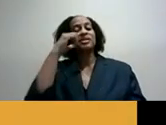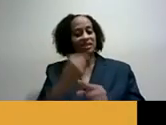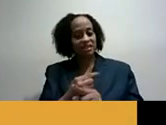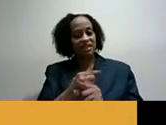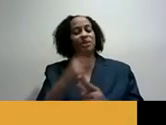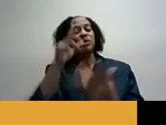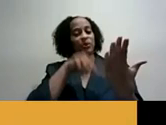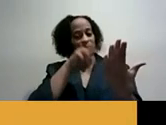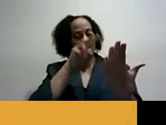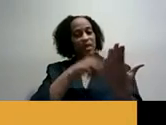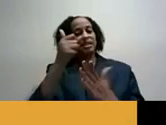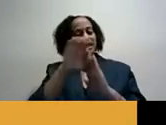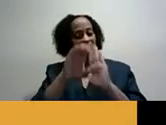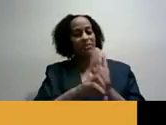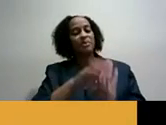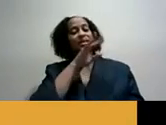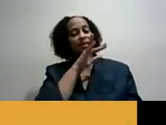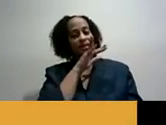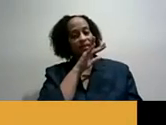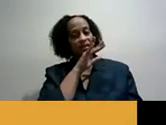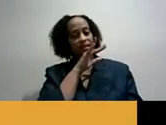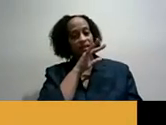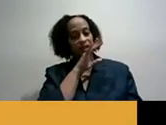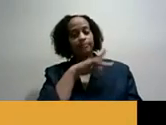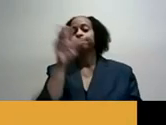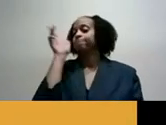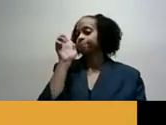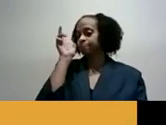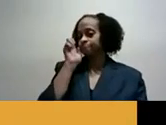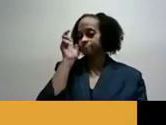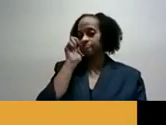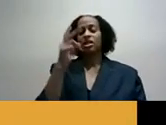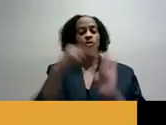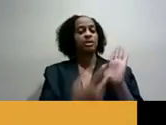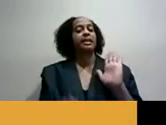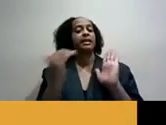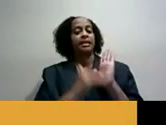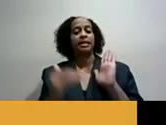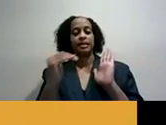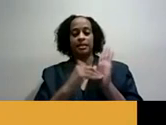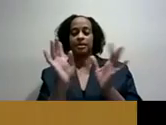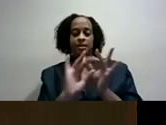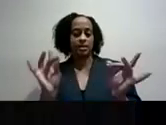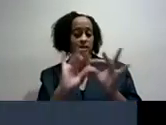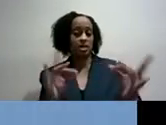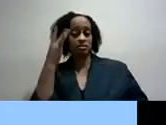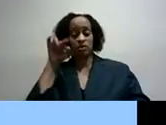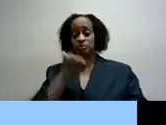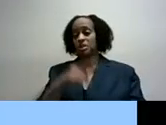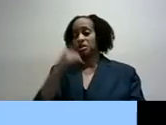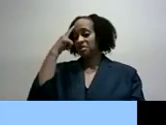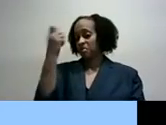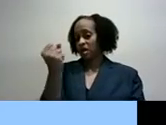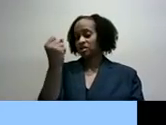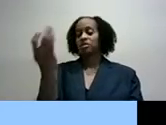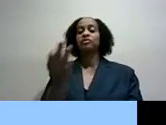read the Ten Commandments out loud to Ricardo. She read them again and again so he could memorize them. On